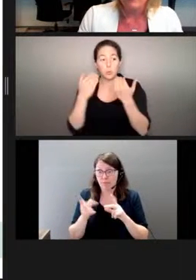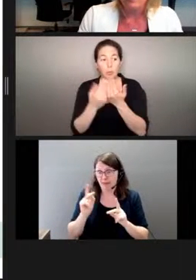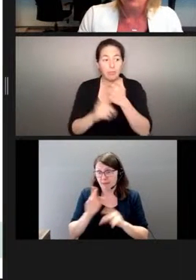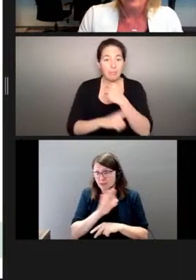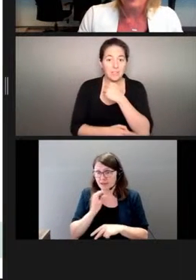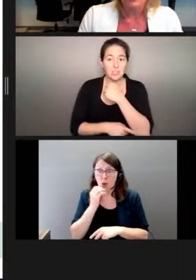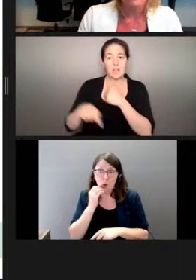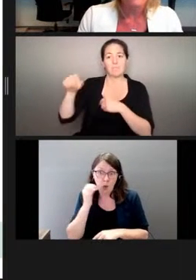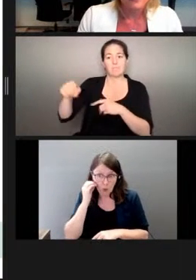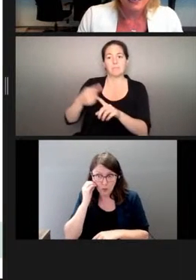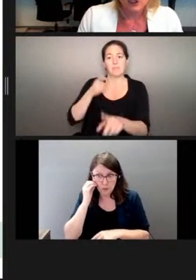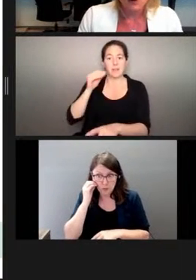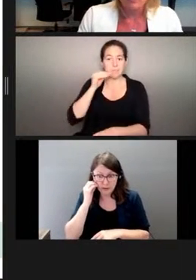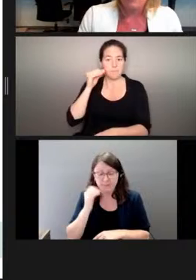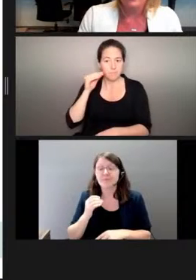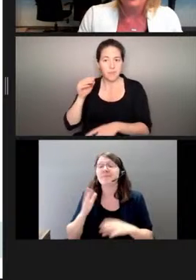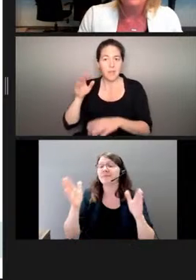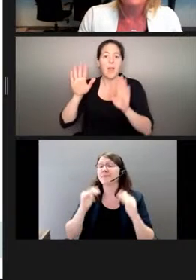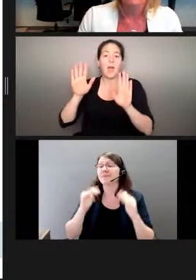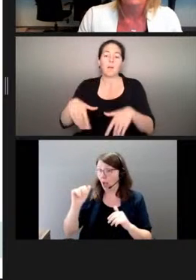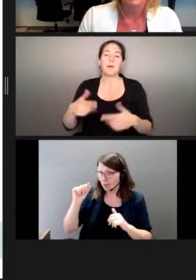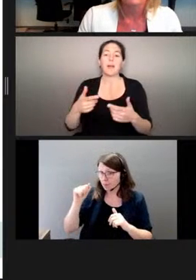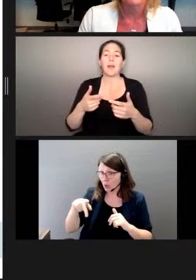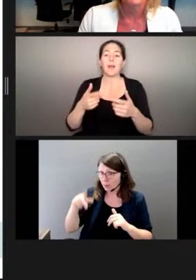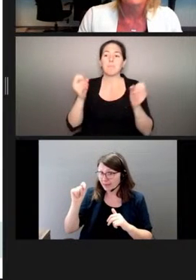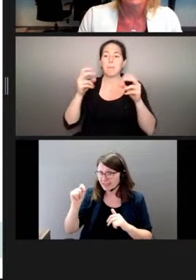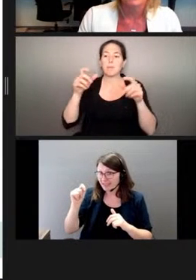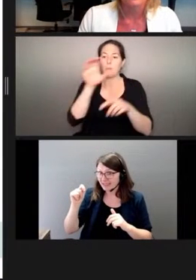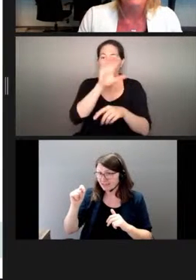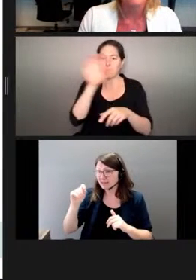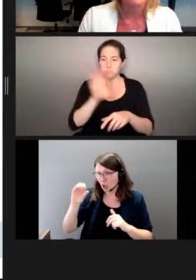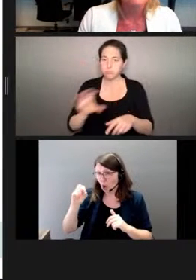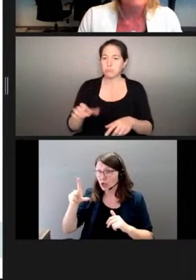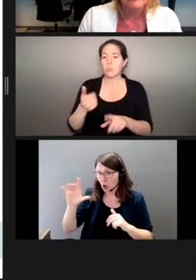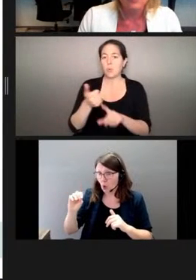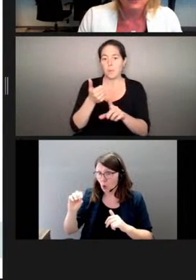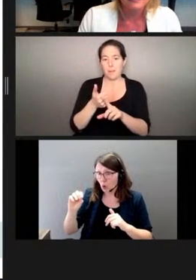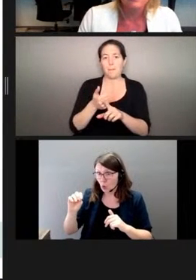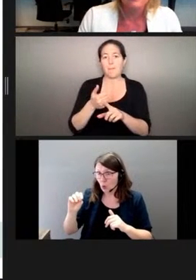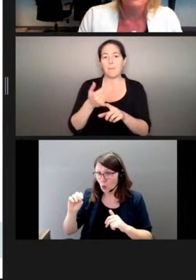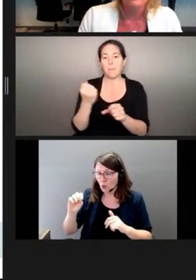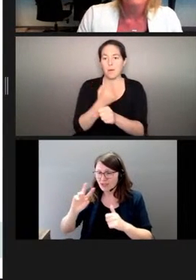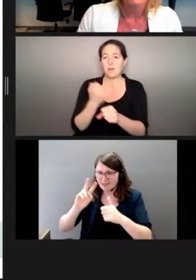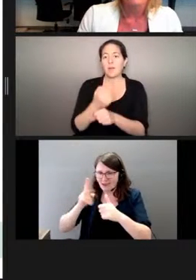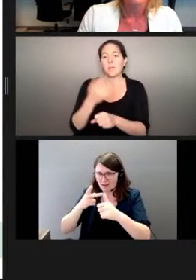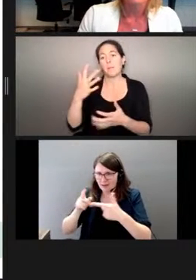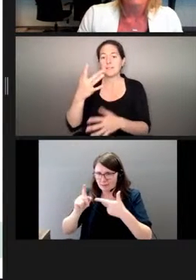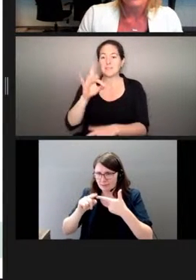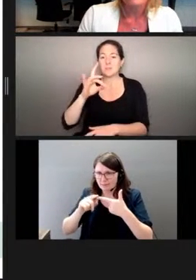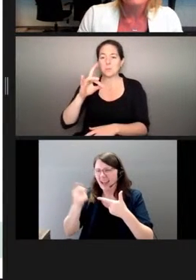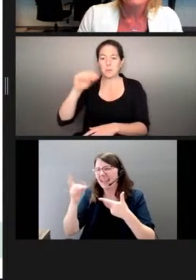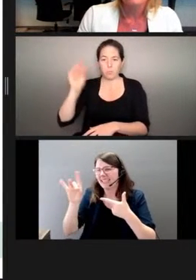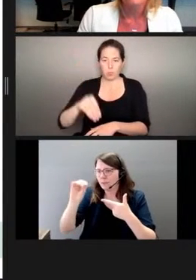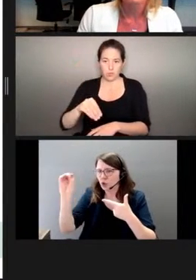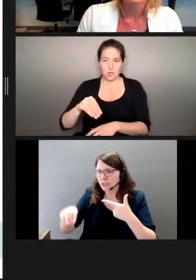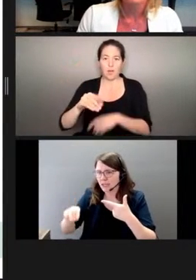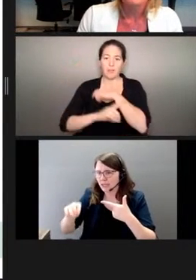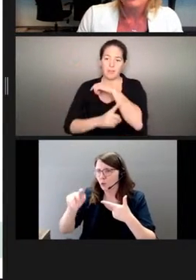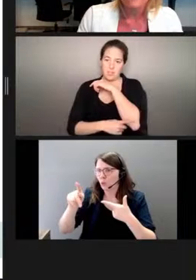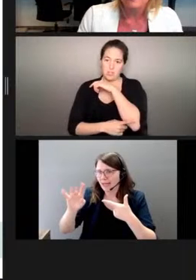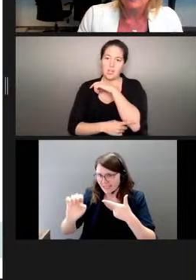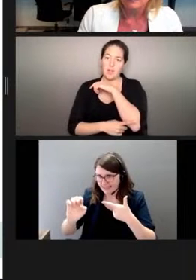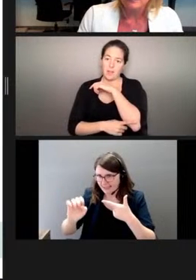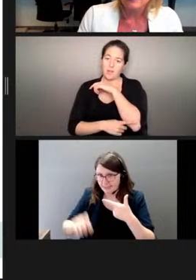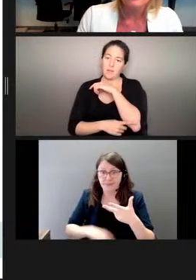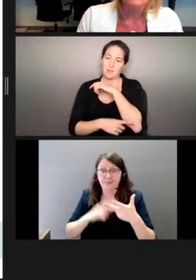will be followed by multi-residential properties, which are predicted to generate nearly 18% of waste,